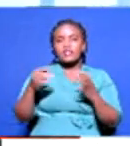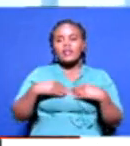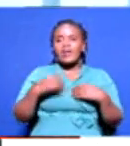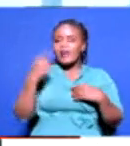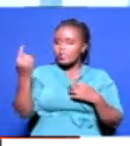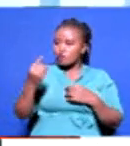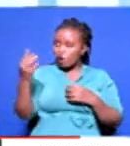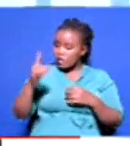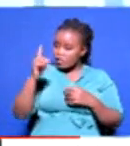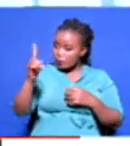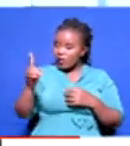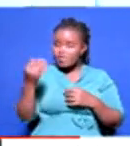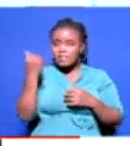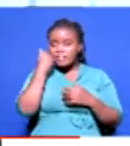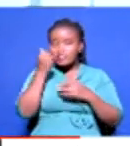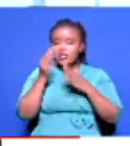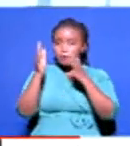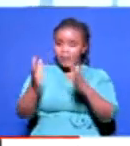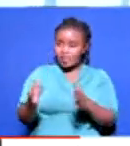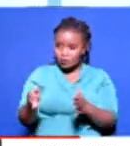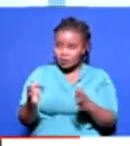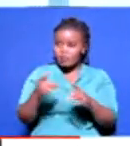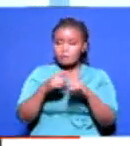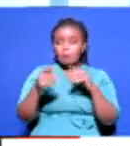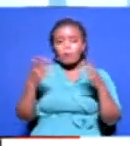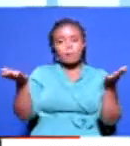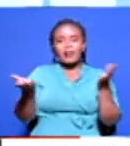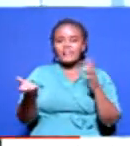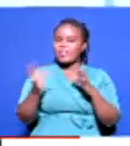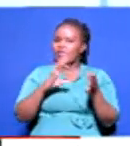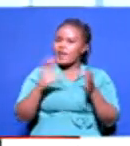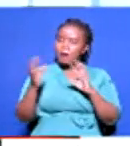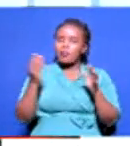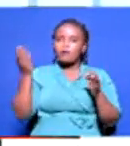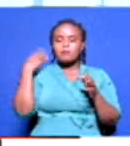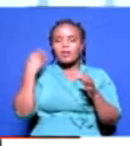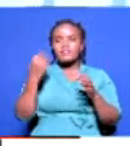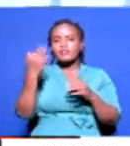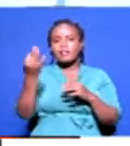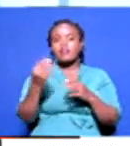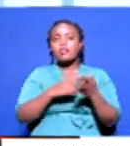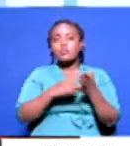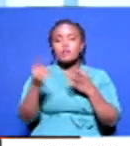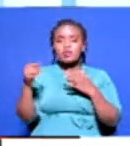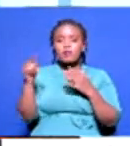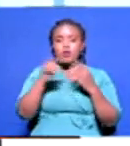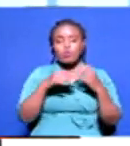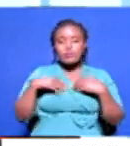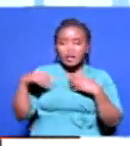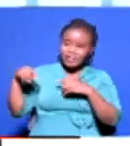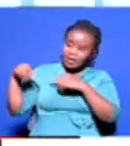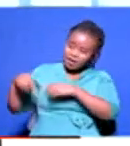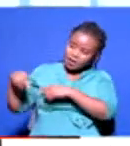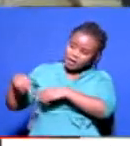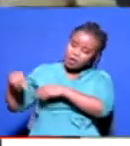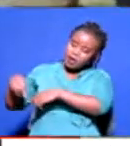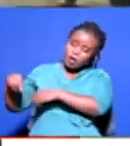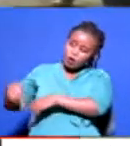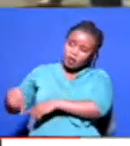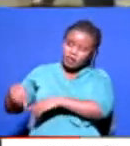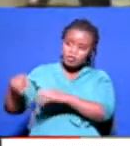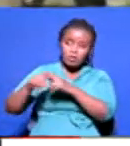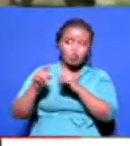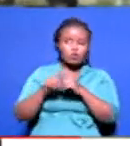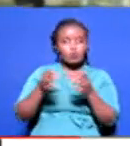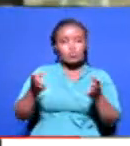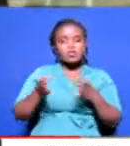unit. But before then, about 3 weeks ago, there was cholera outbreak in Nairobi, and there was need for isolation. To